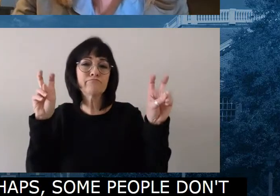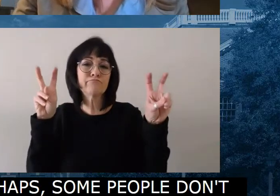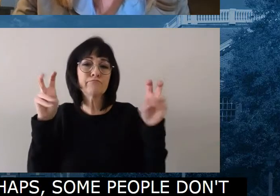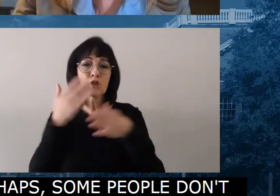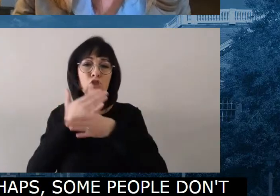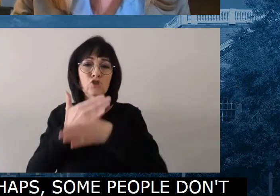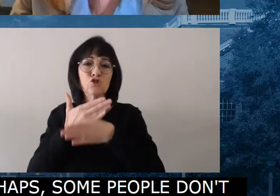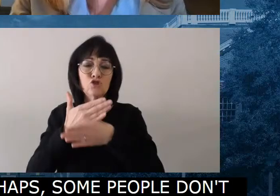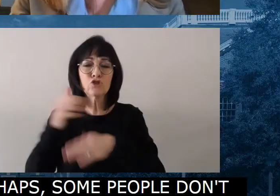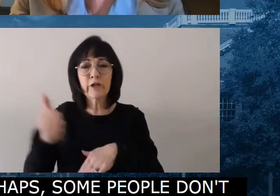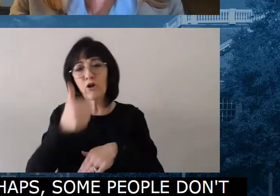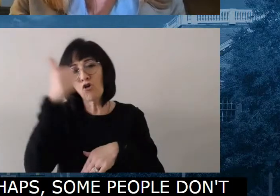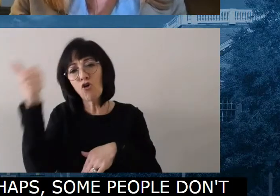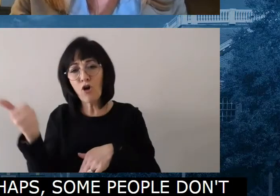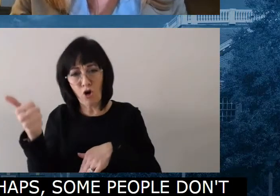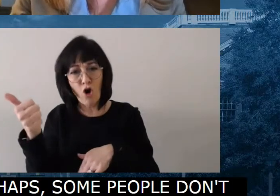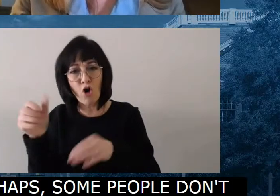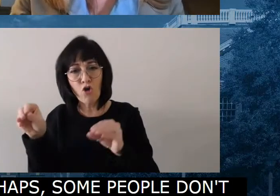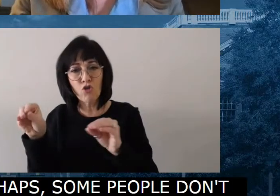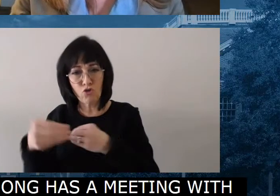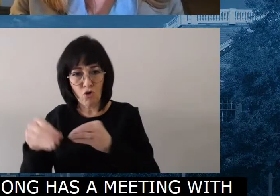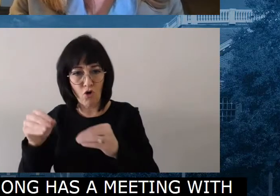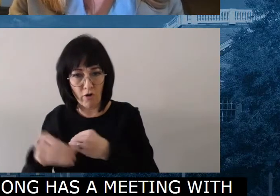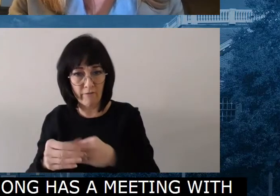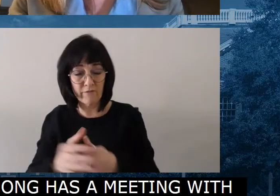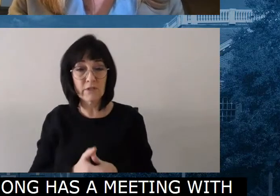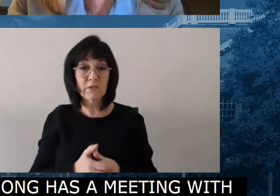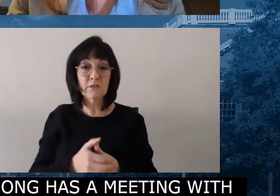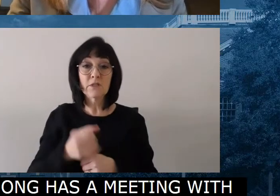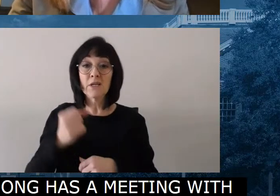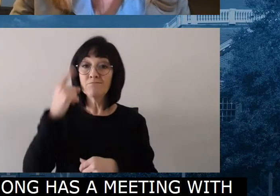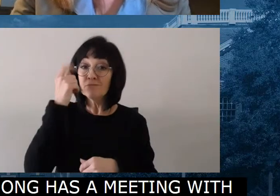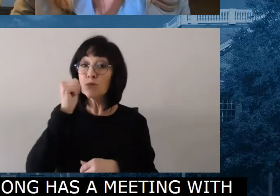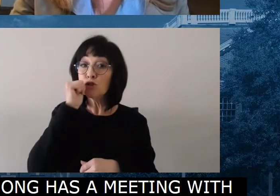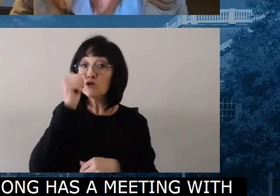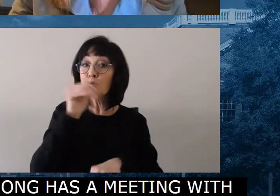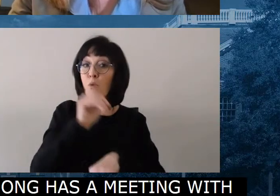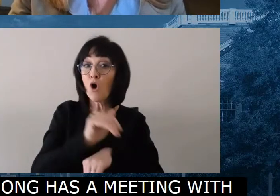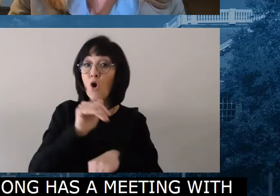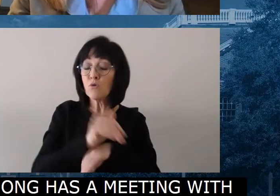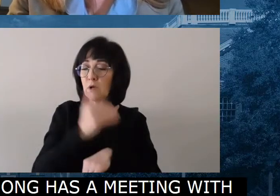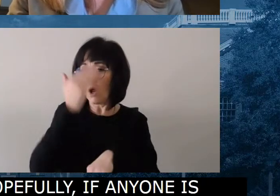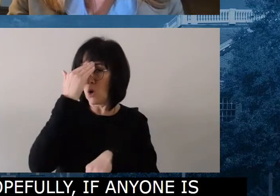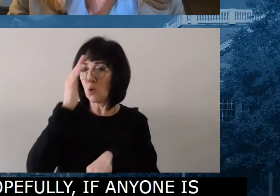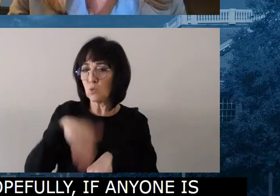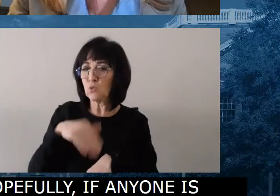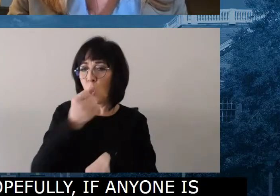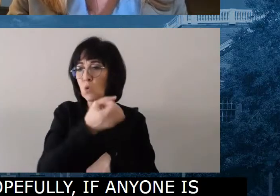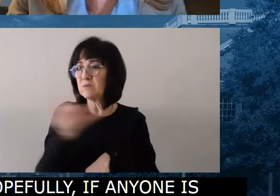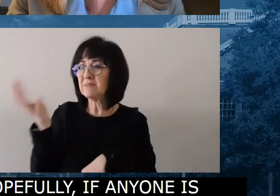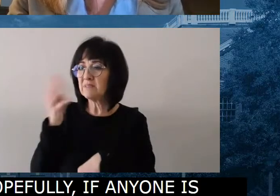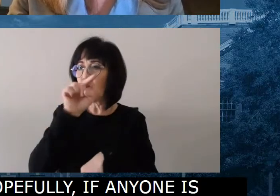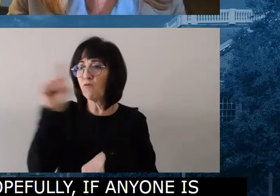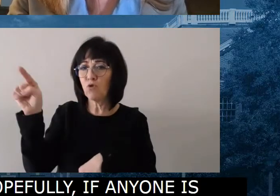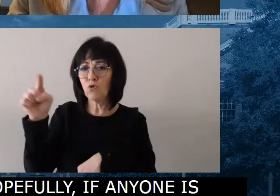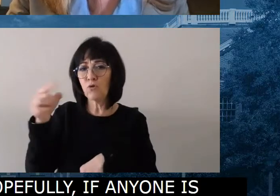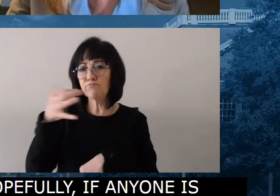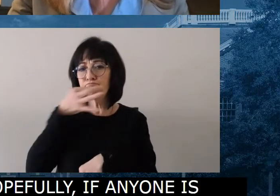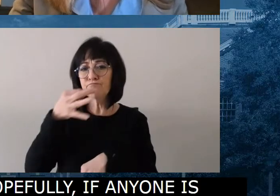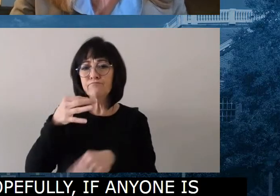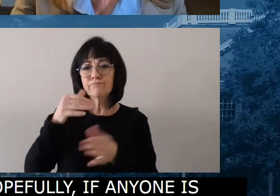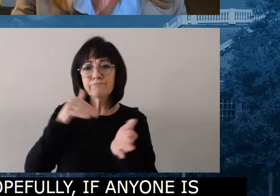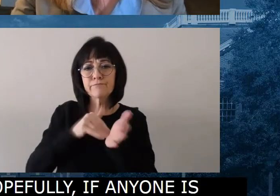tomorrow night. And hopefully if anyone's still confused, it will be clarified at that point. But